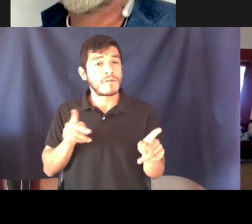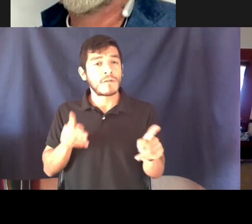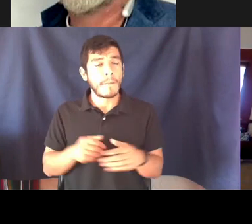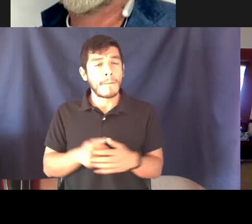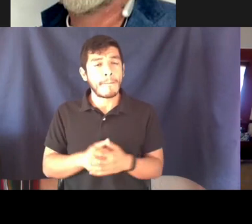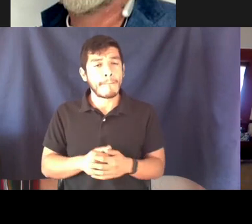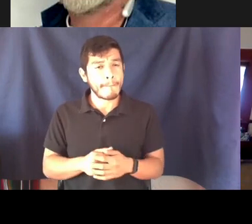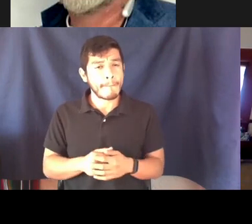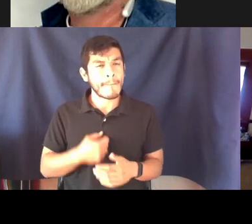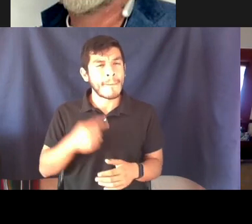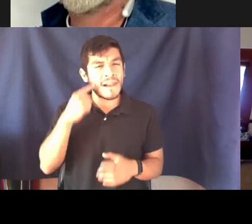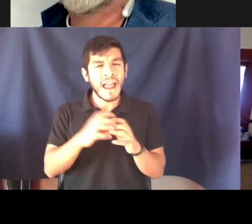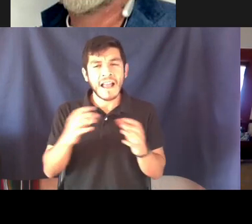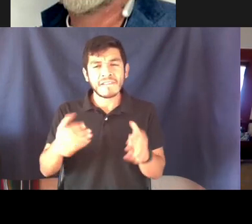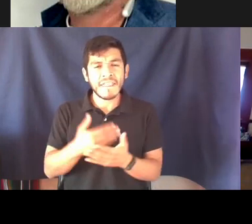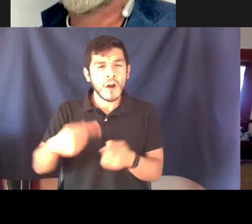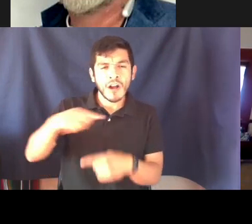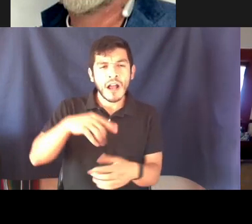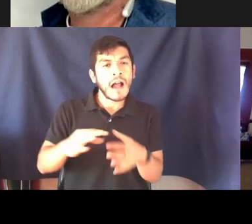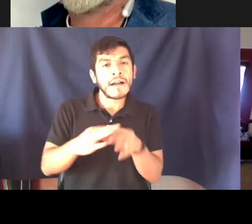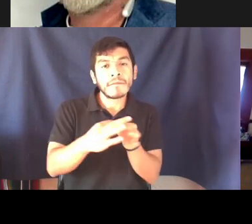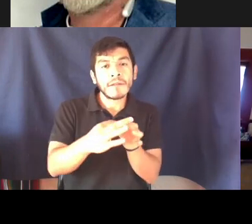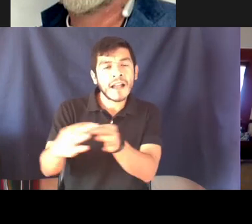and feelings of community, feelings of belonging,